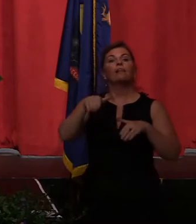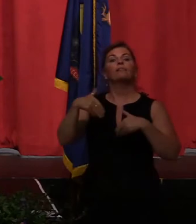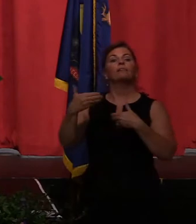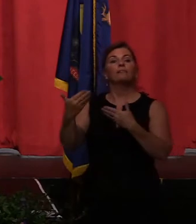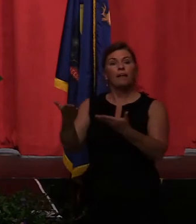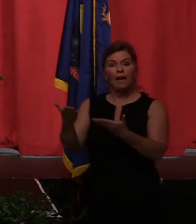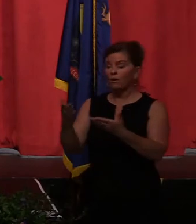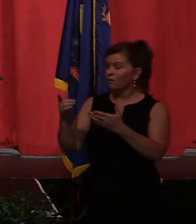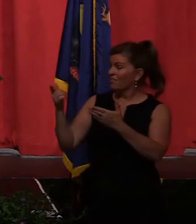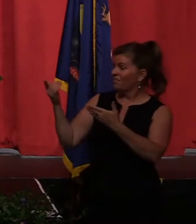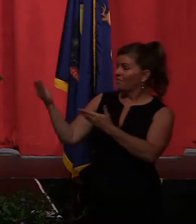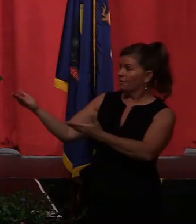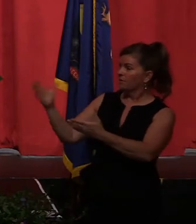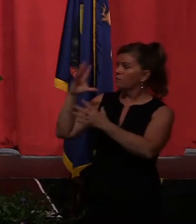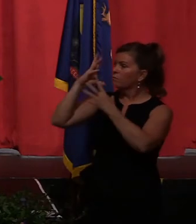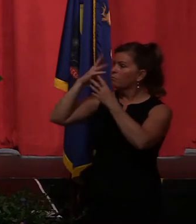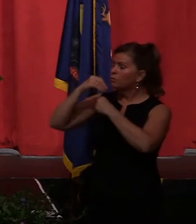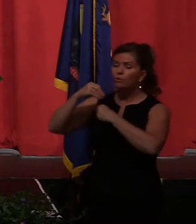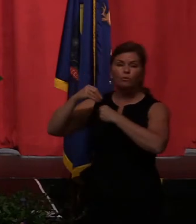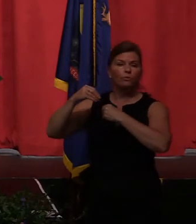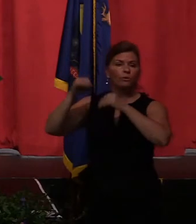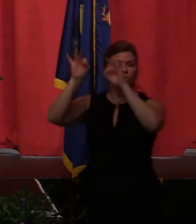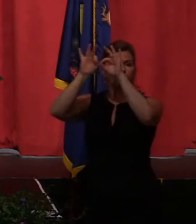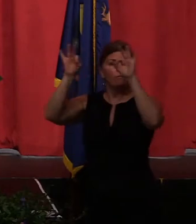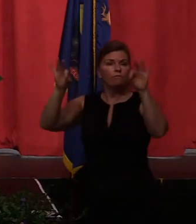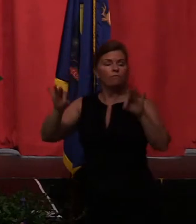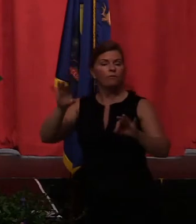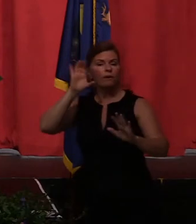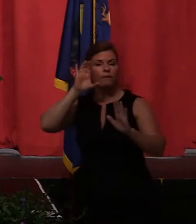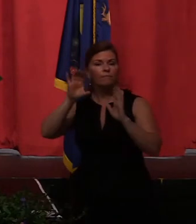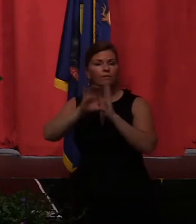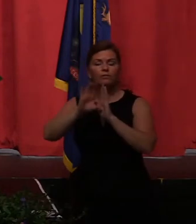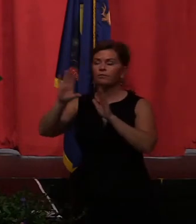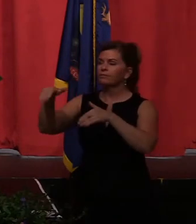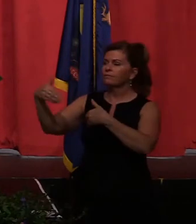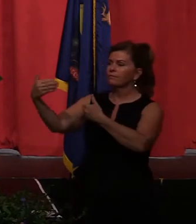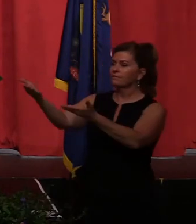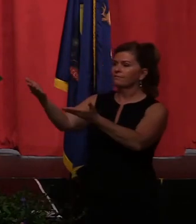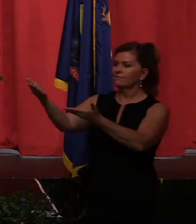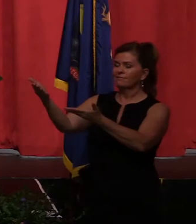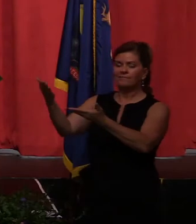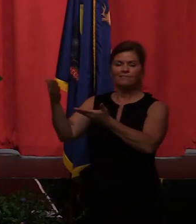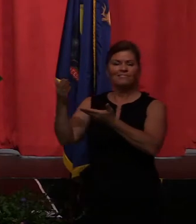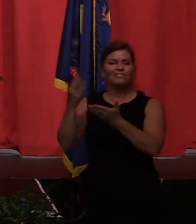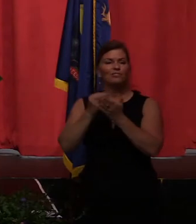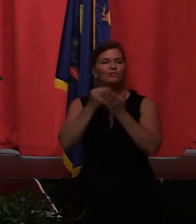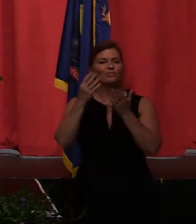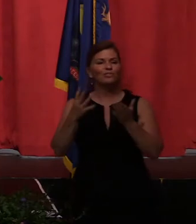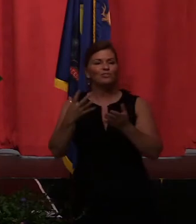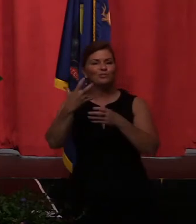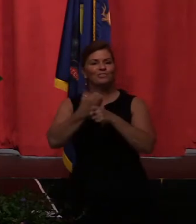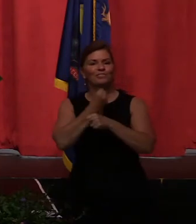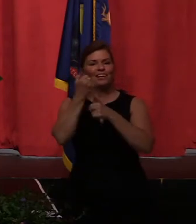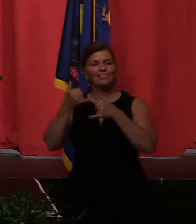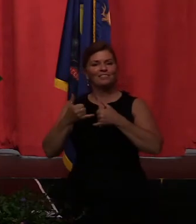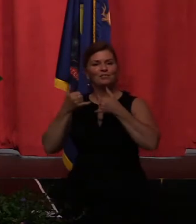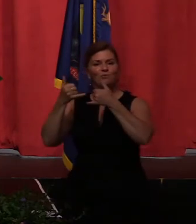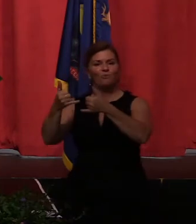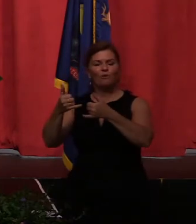All You Can Eat, to the recipient of the 2020 Gehagan Award. Thank you, Ellie,